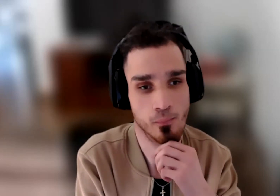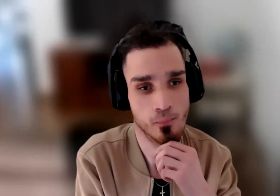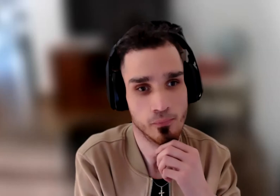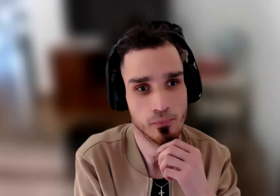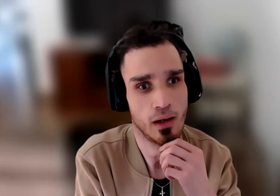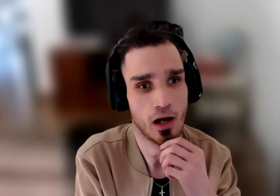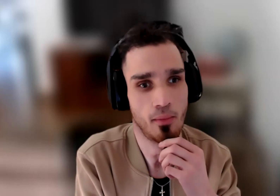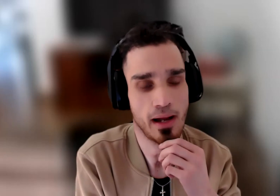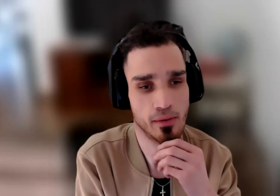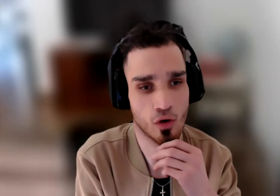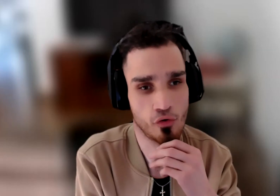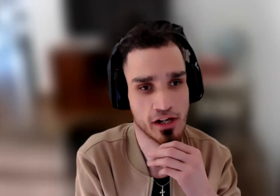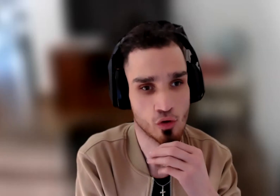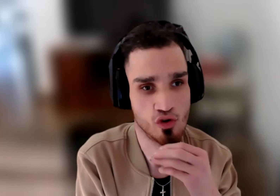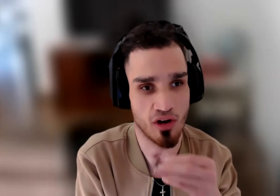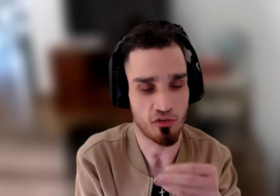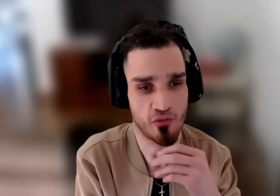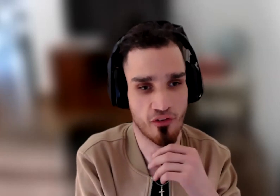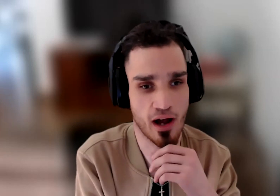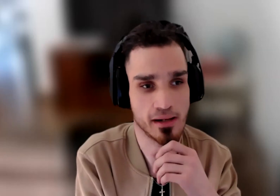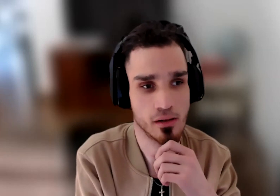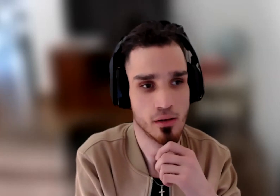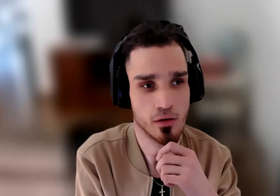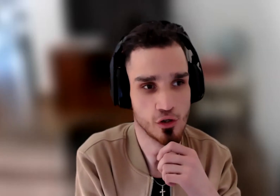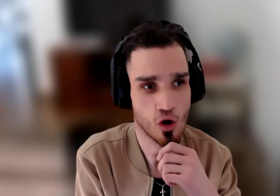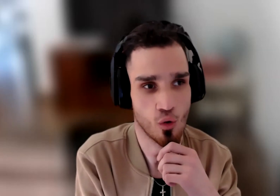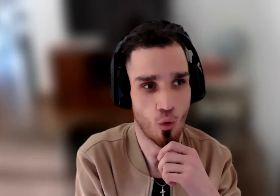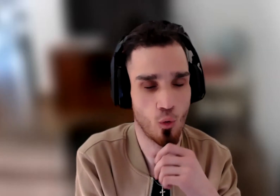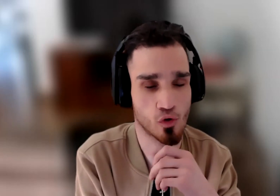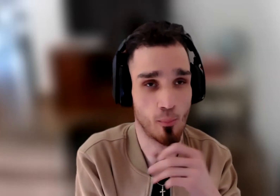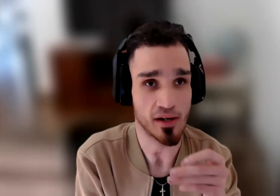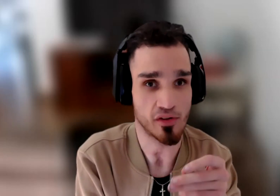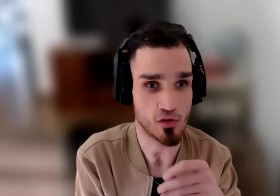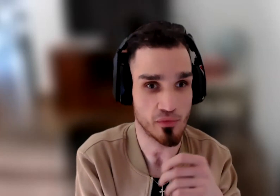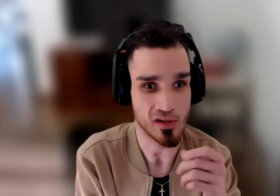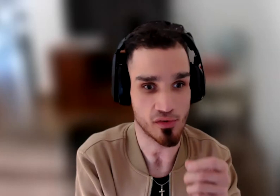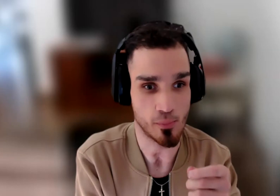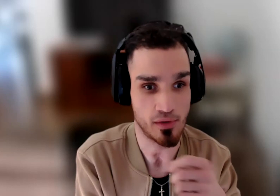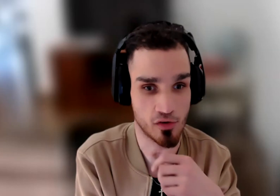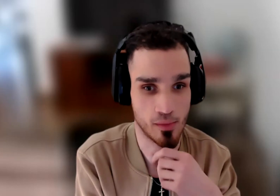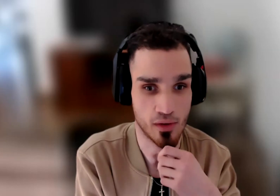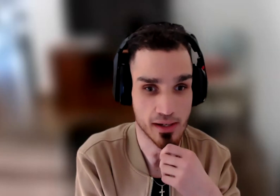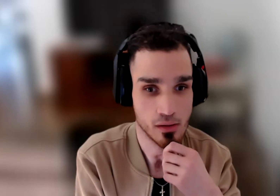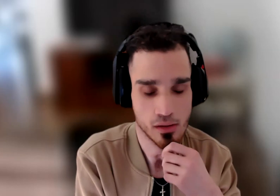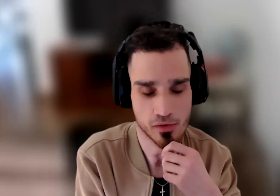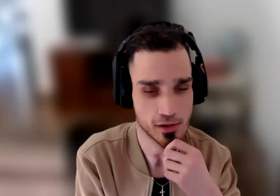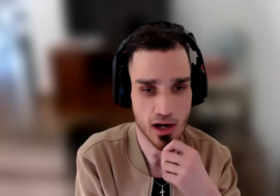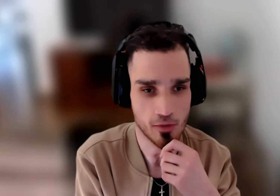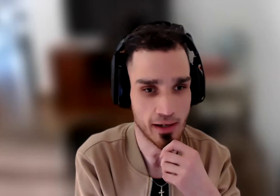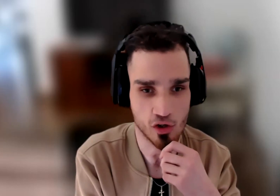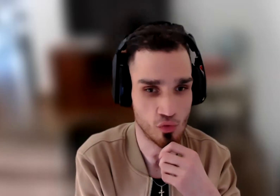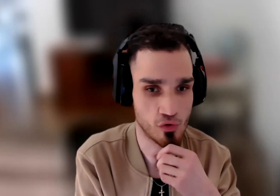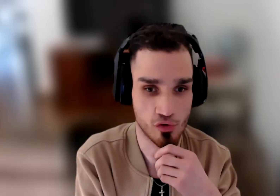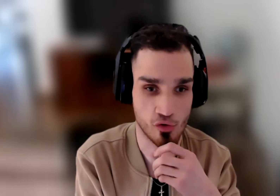home. And because he couldn't justify, you know, all the complexities of his disability, his